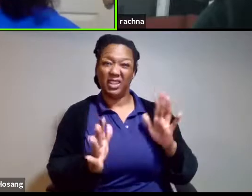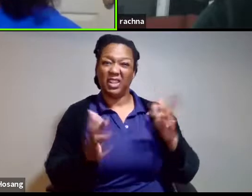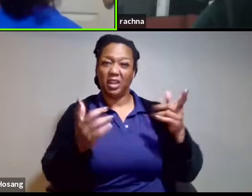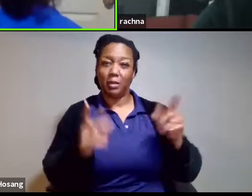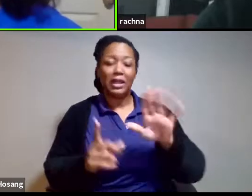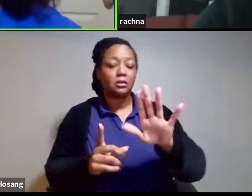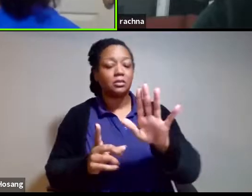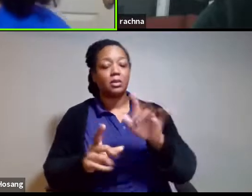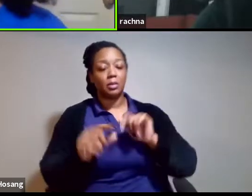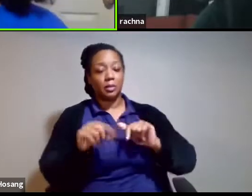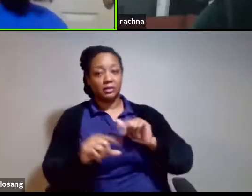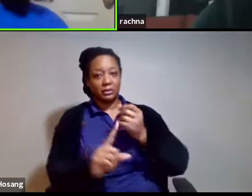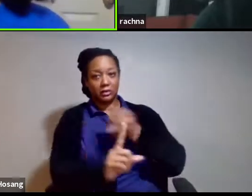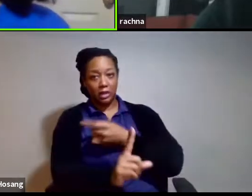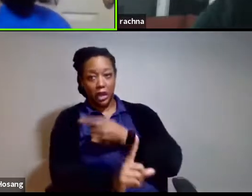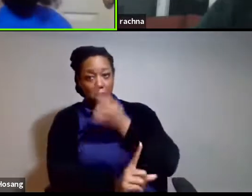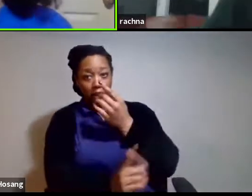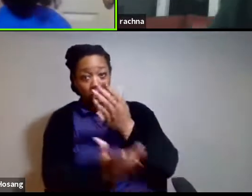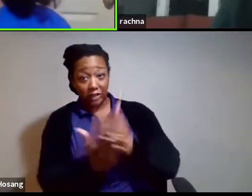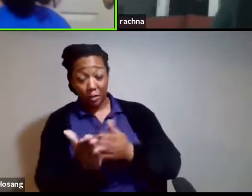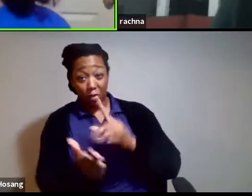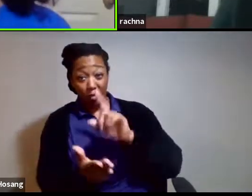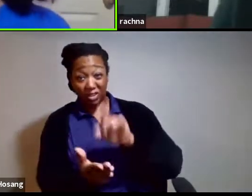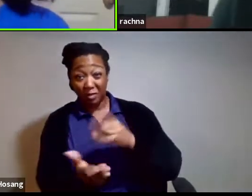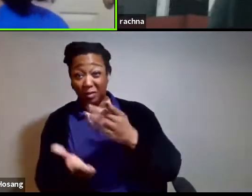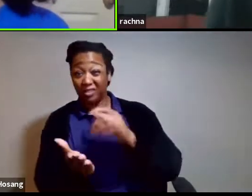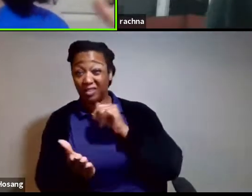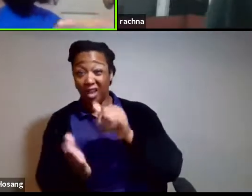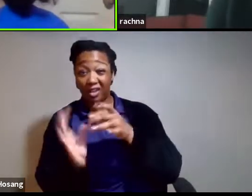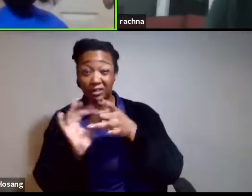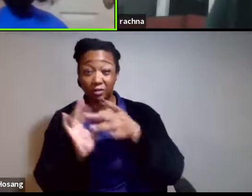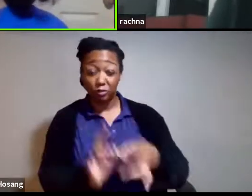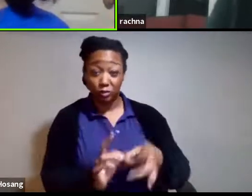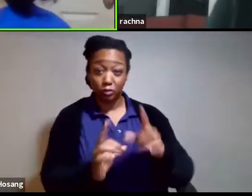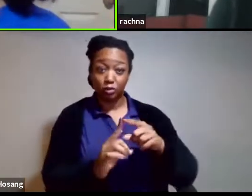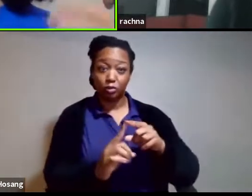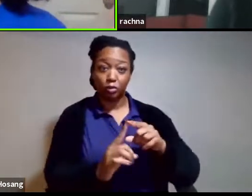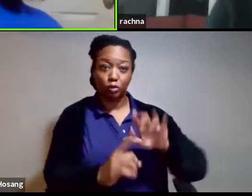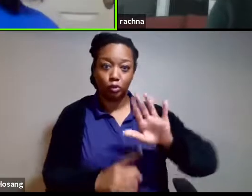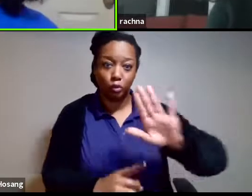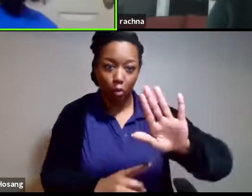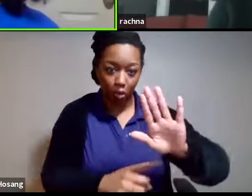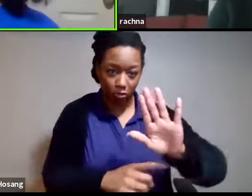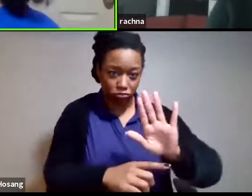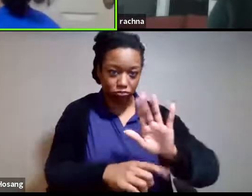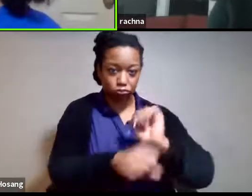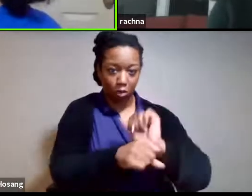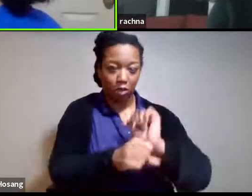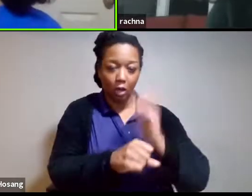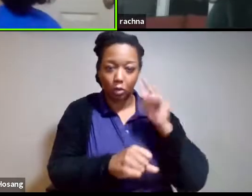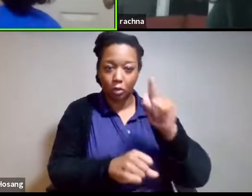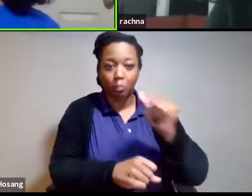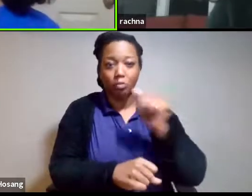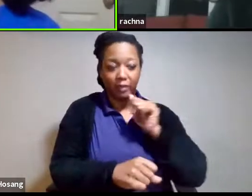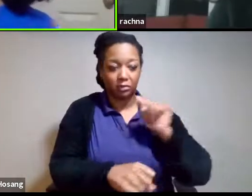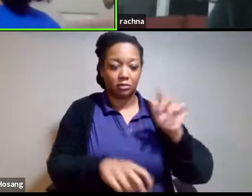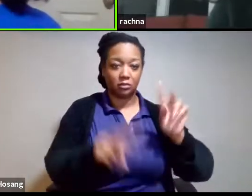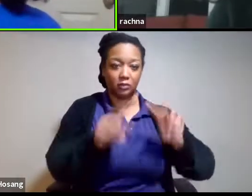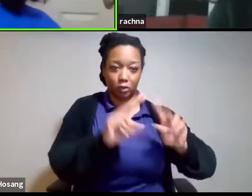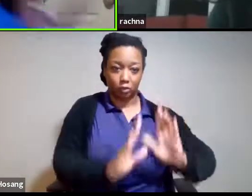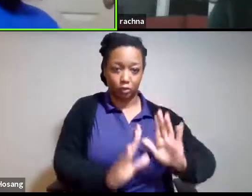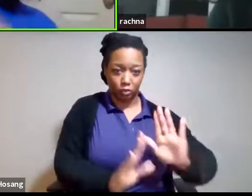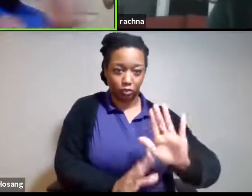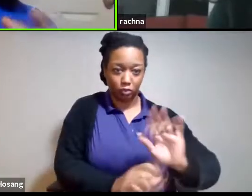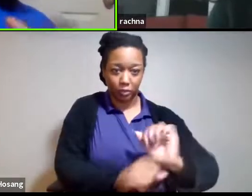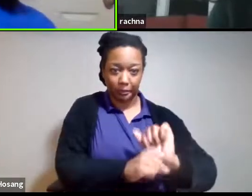some of these questions may not relate directly to your work as a private evaluator. So, some of